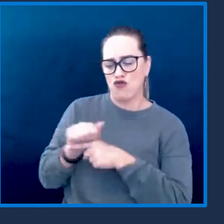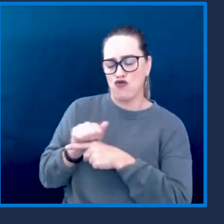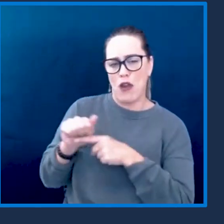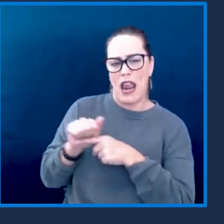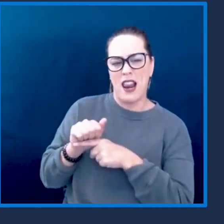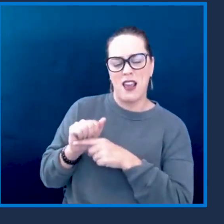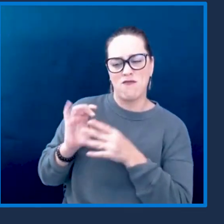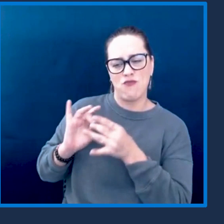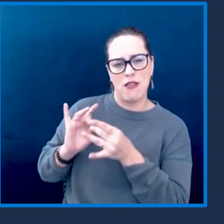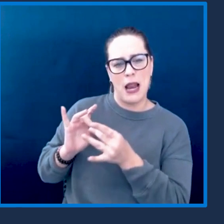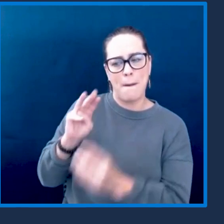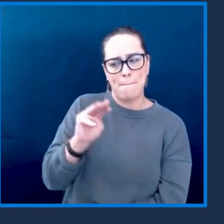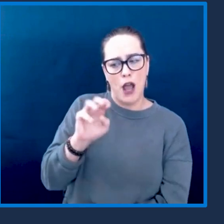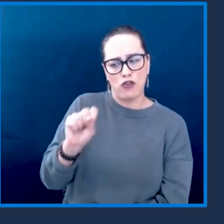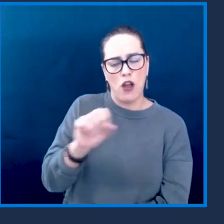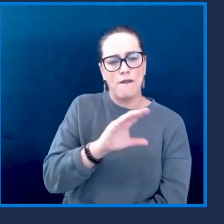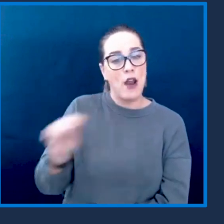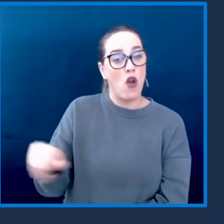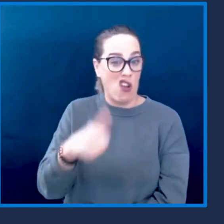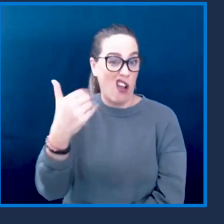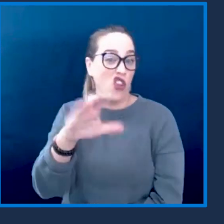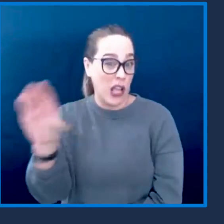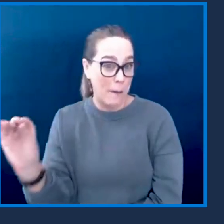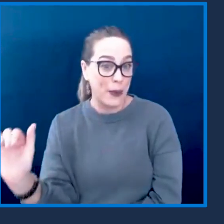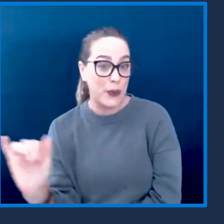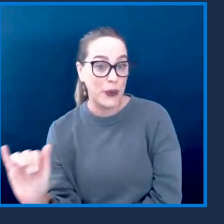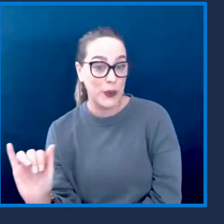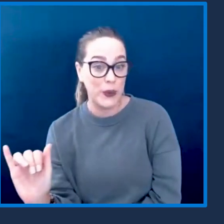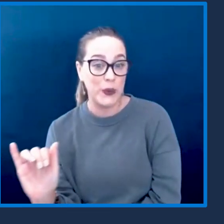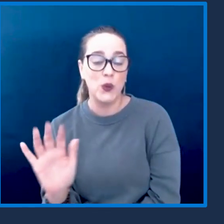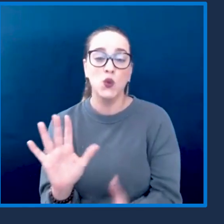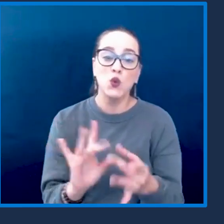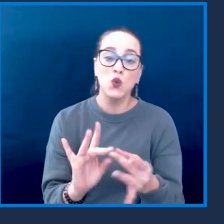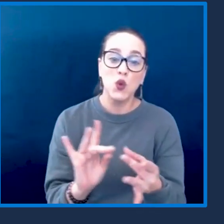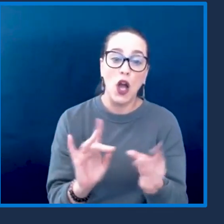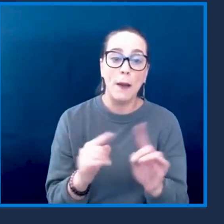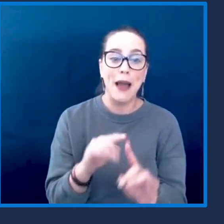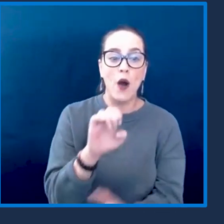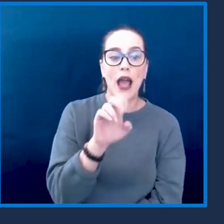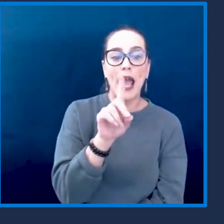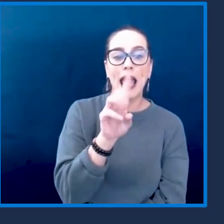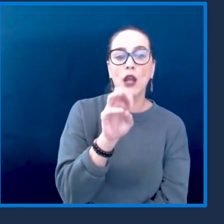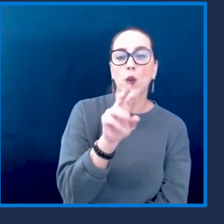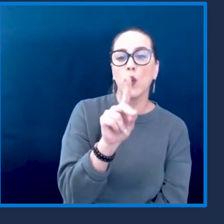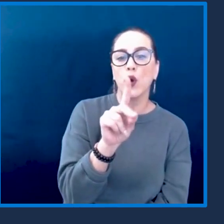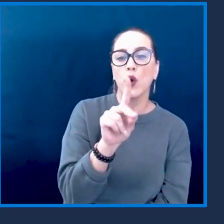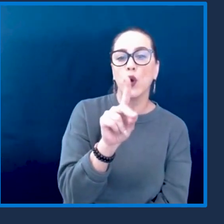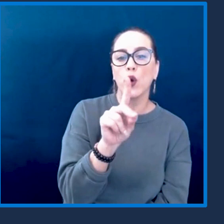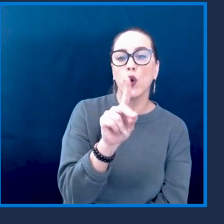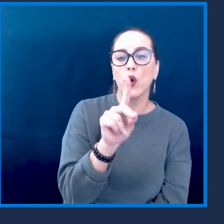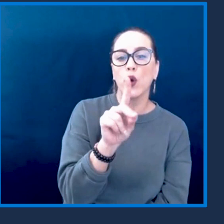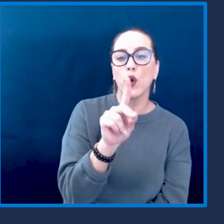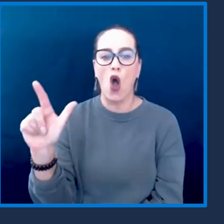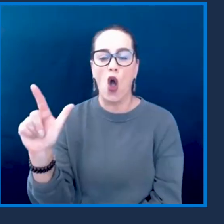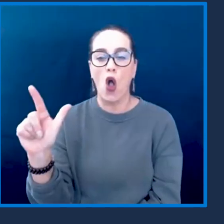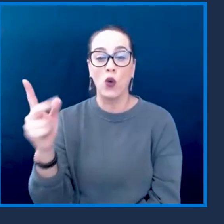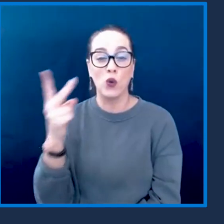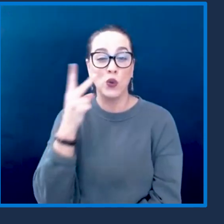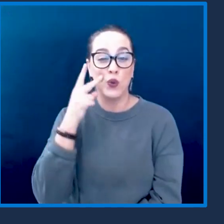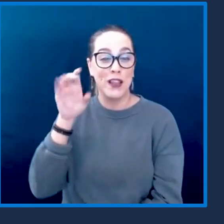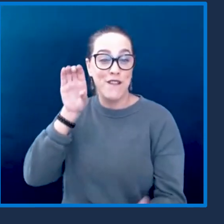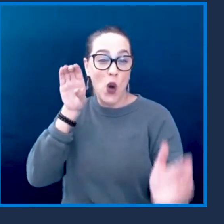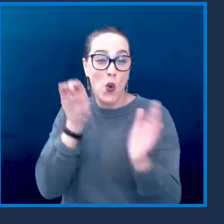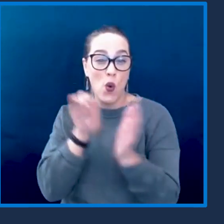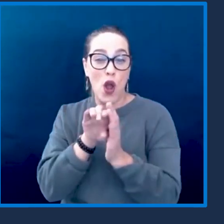for Microsoft and other companies, is talking about Edward T. Hall's cultural iceberg. And this concept